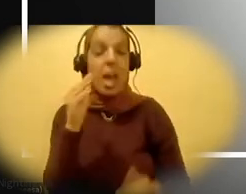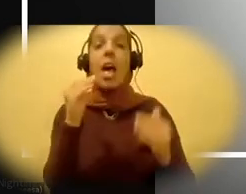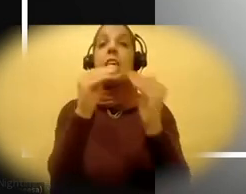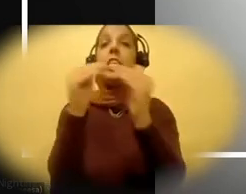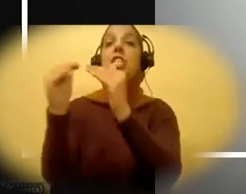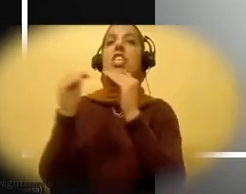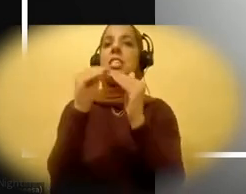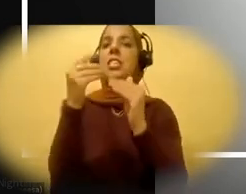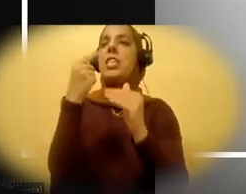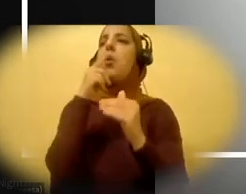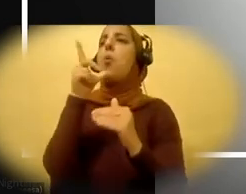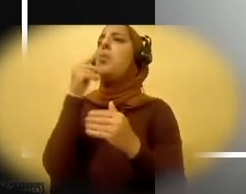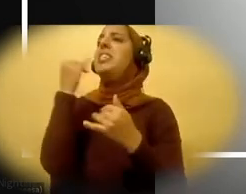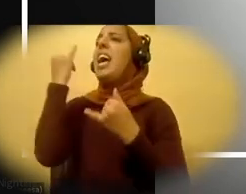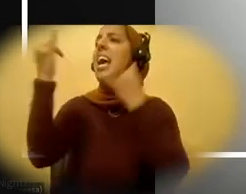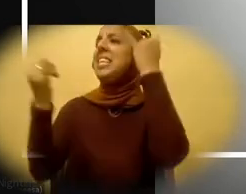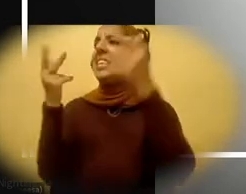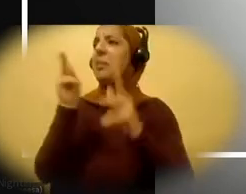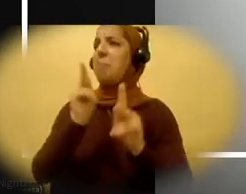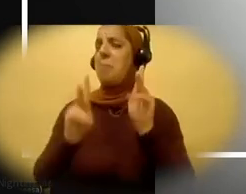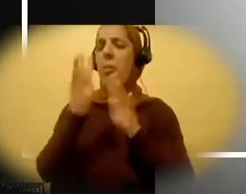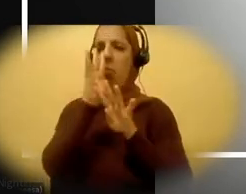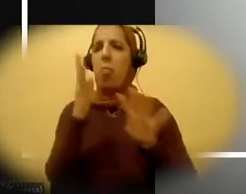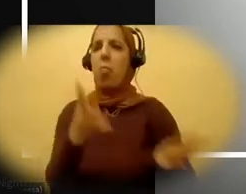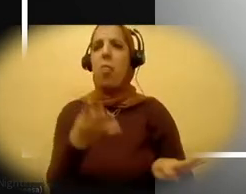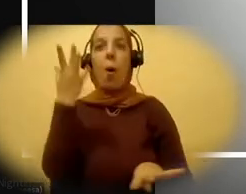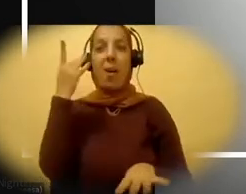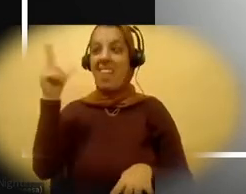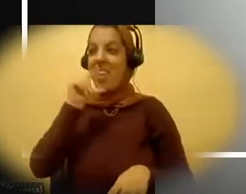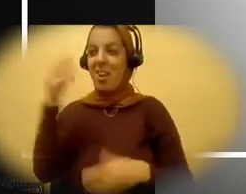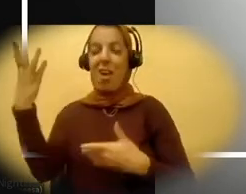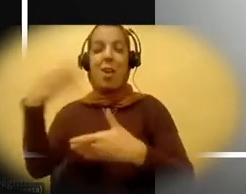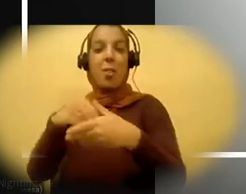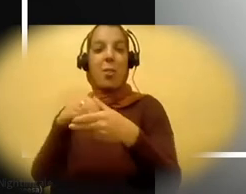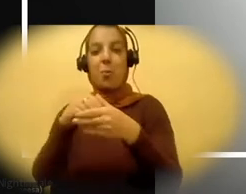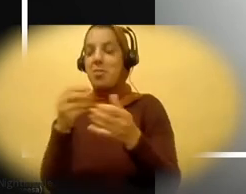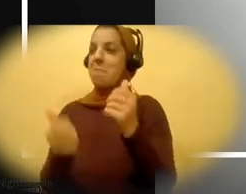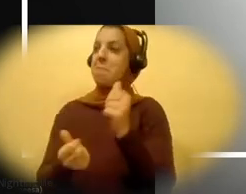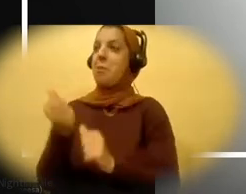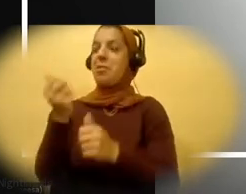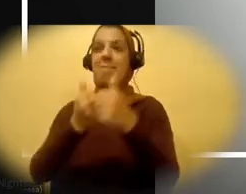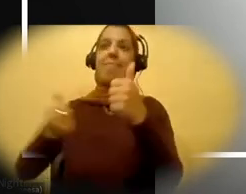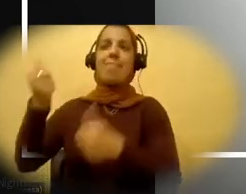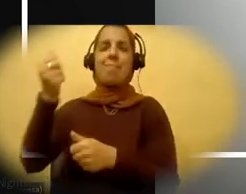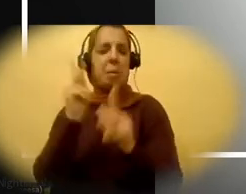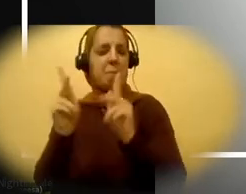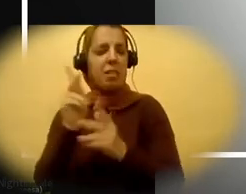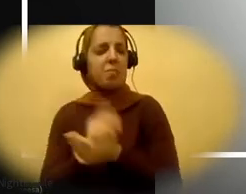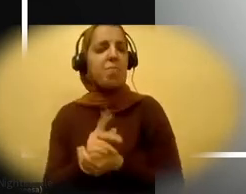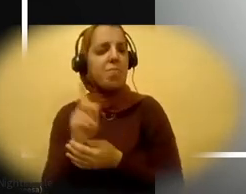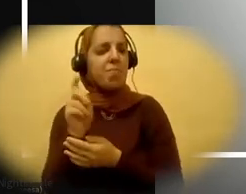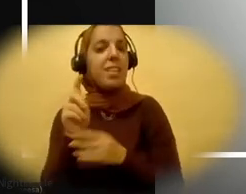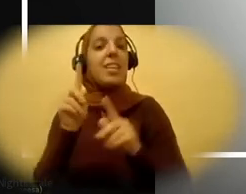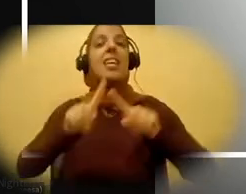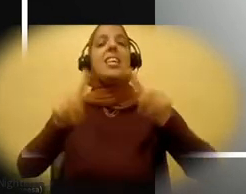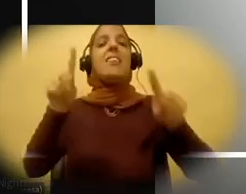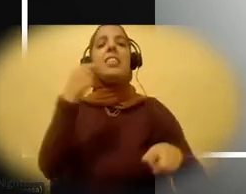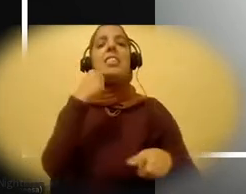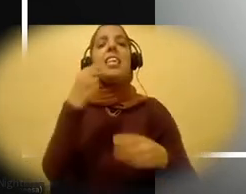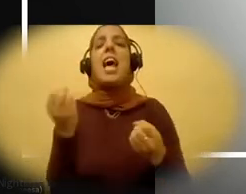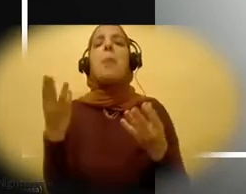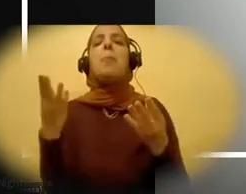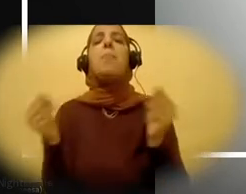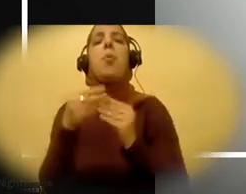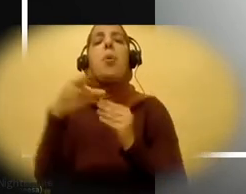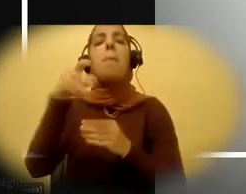won't be taken as seriously because they aren't in the majority? Diversity asks, how many more racialized groups do we have in this year than